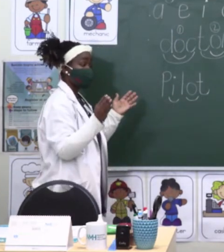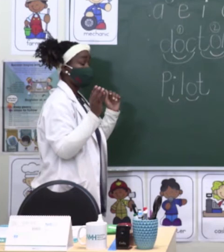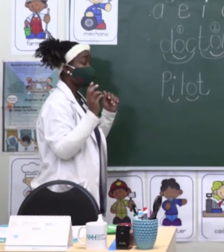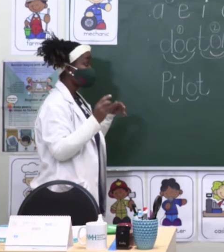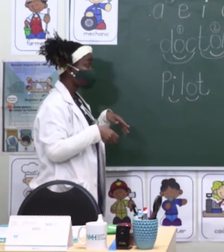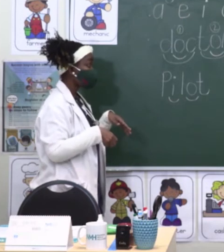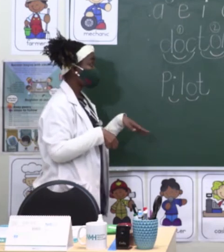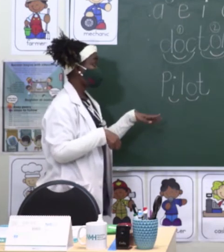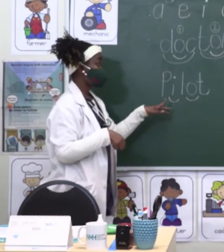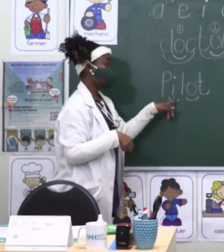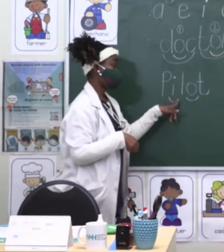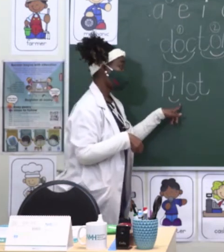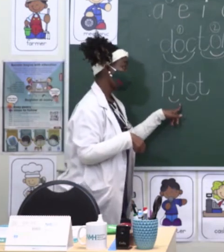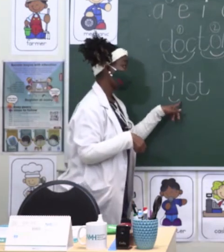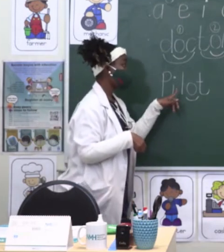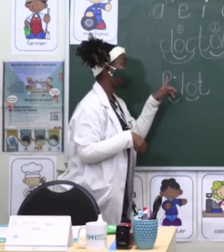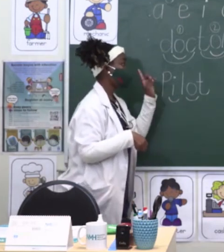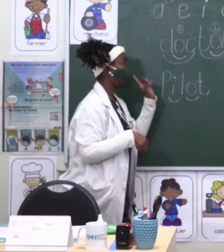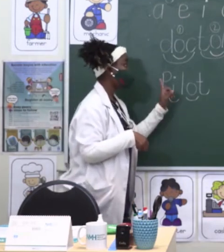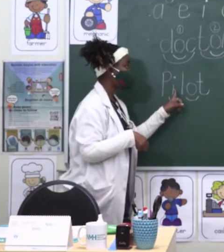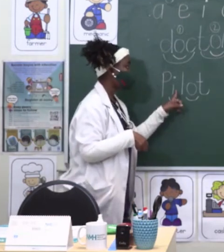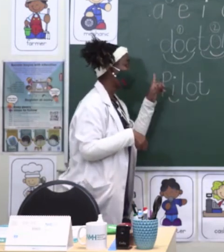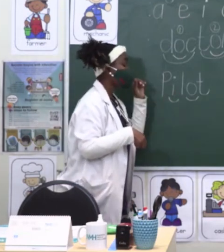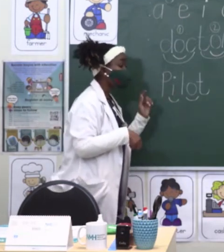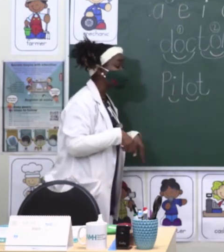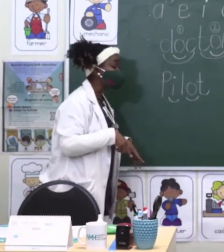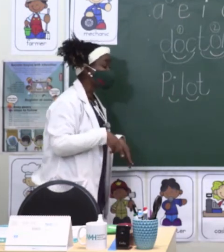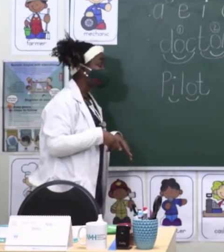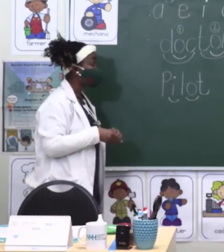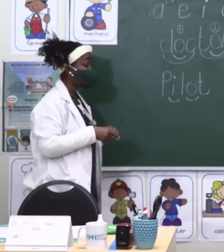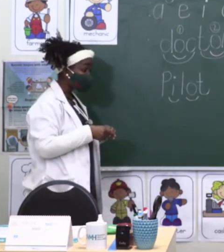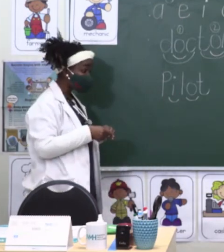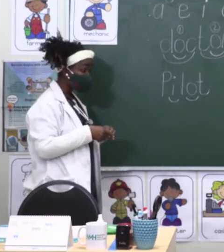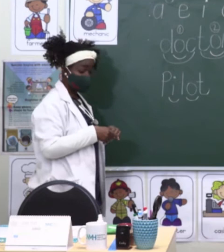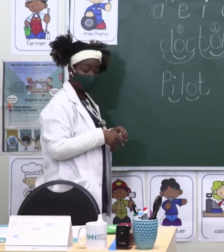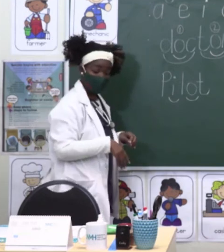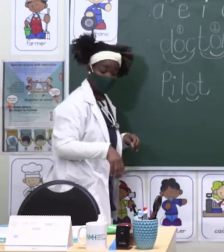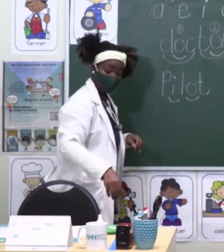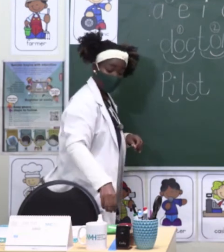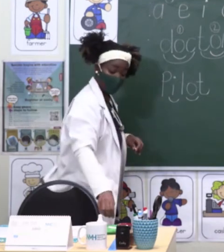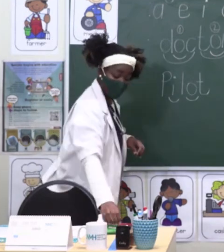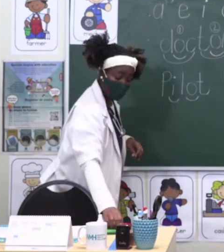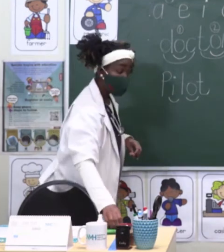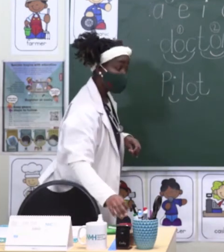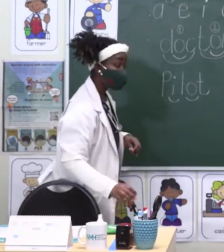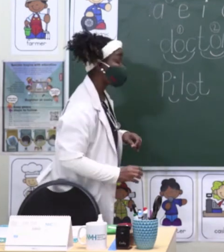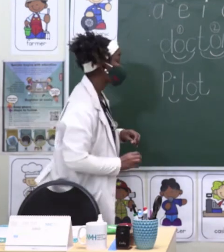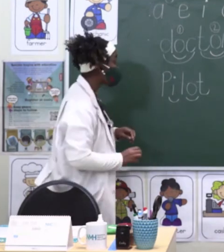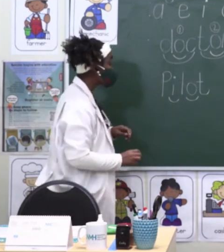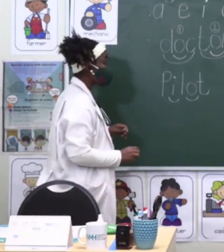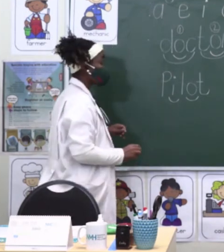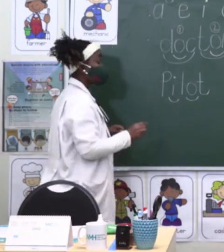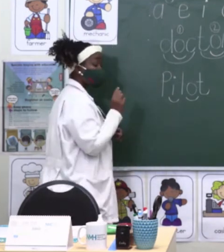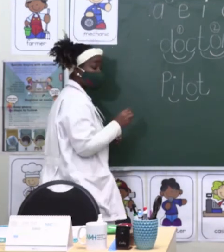divide. But in this case, we only have 1 consonant. What happens here? If we have